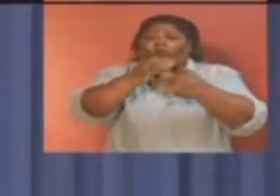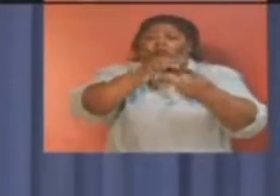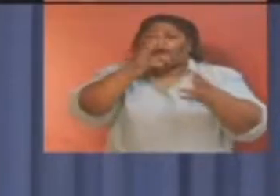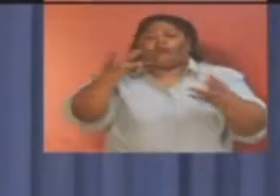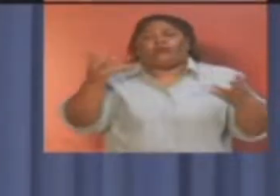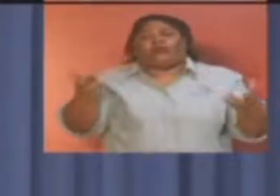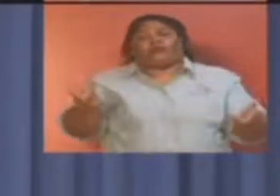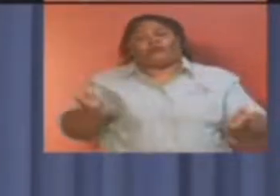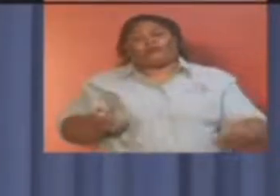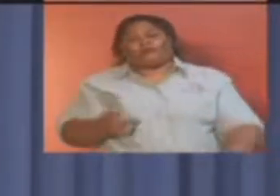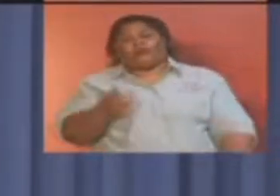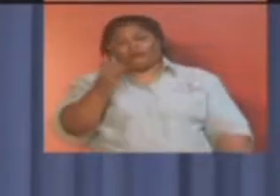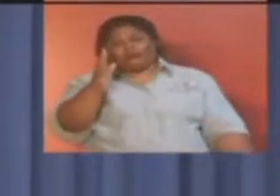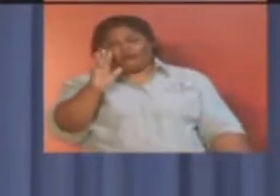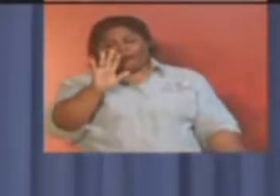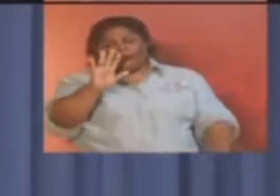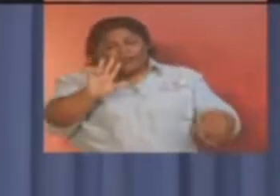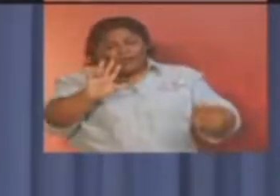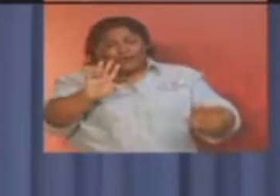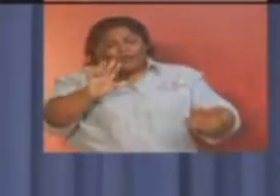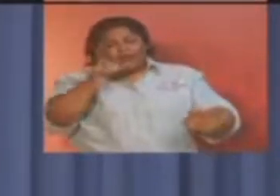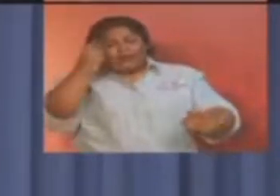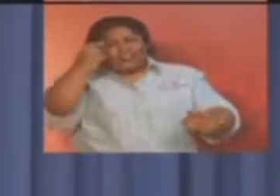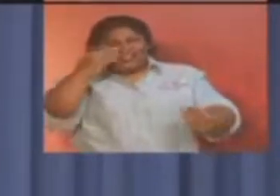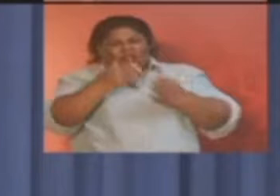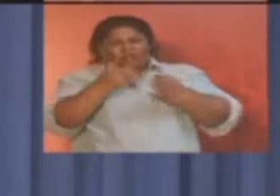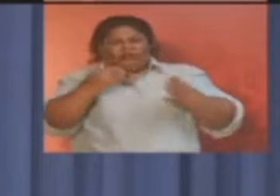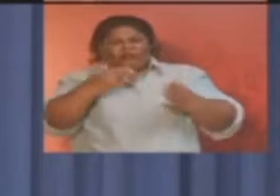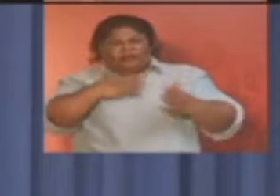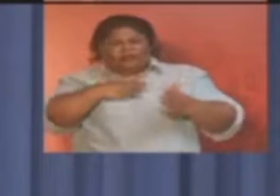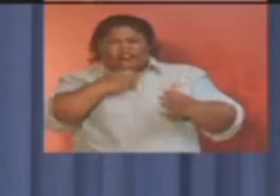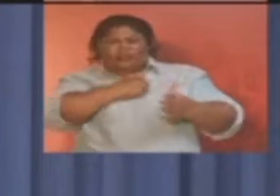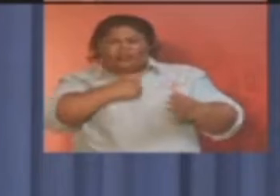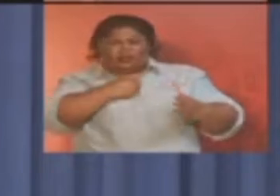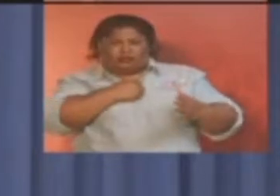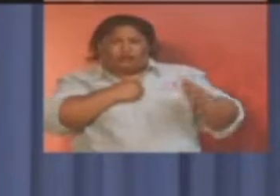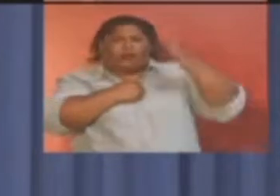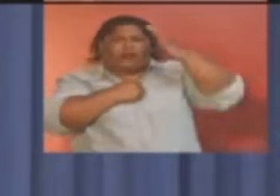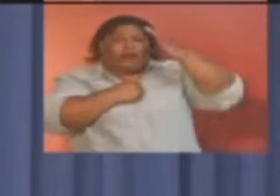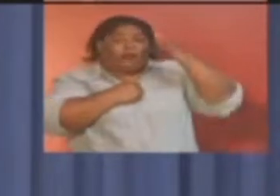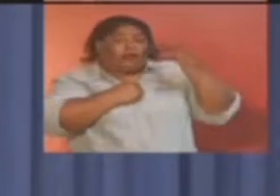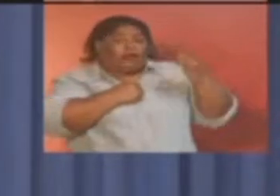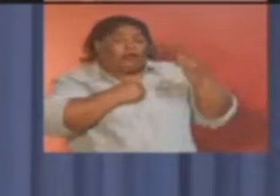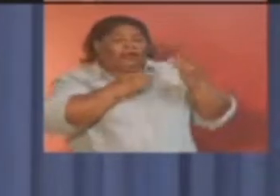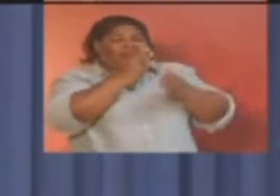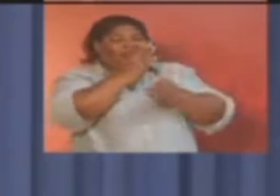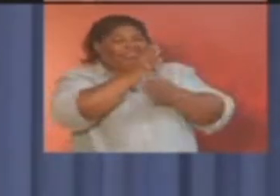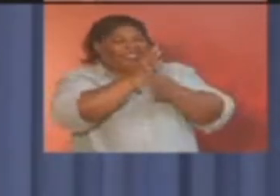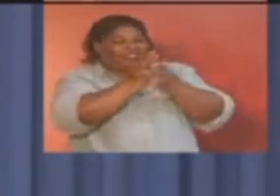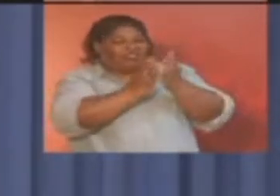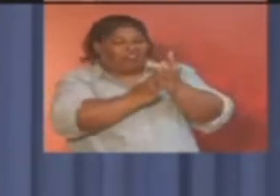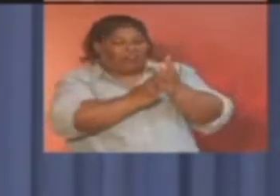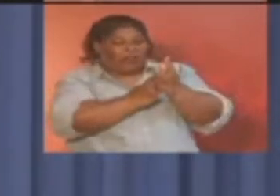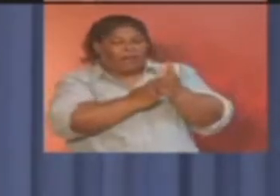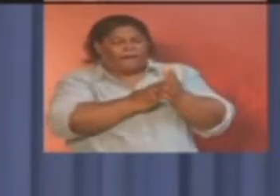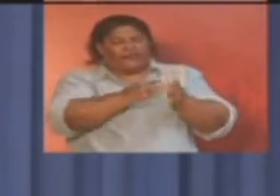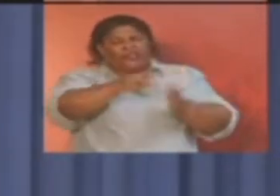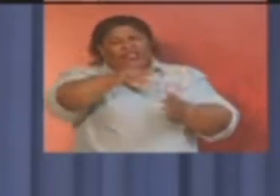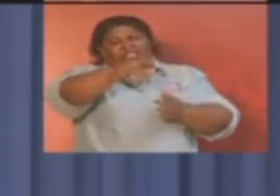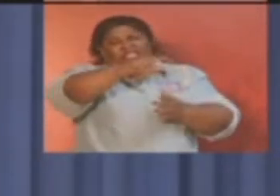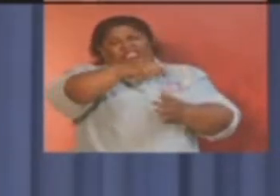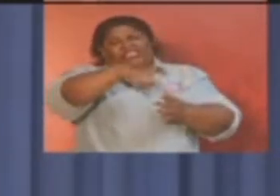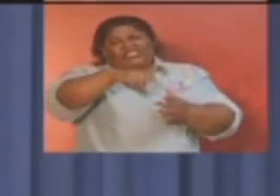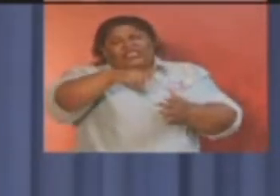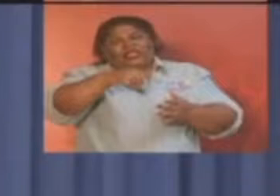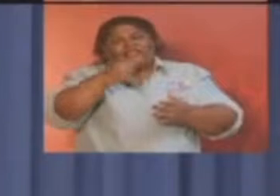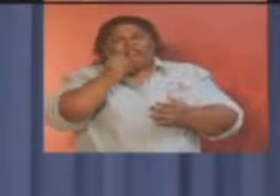time, and I must apologize for what happened last time, some of you in the national community, depending on what platform you were on, you